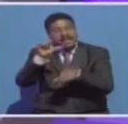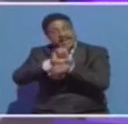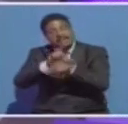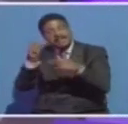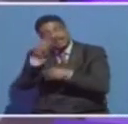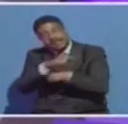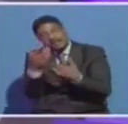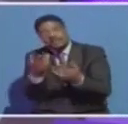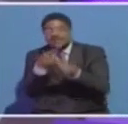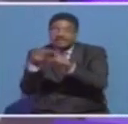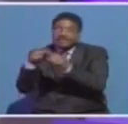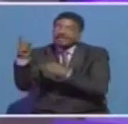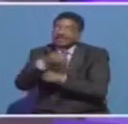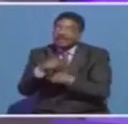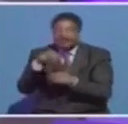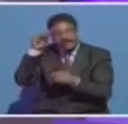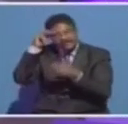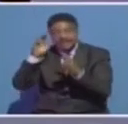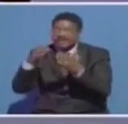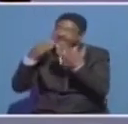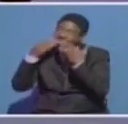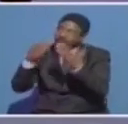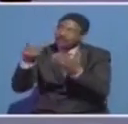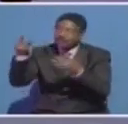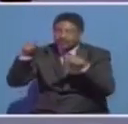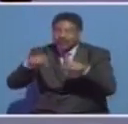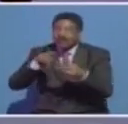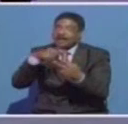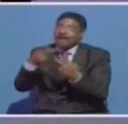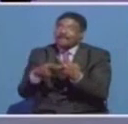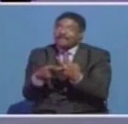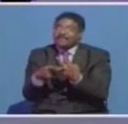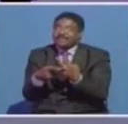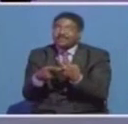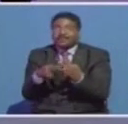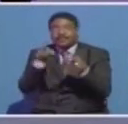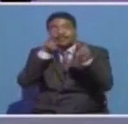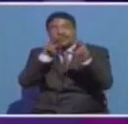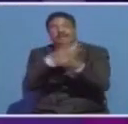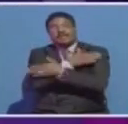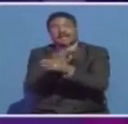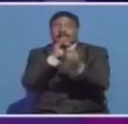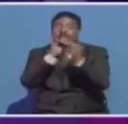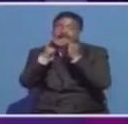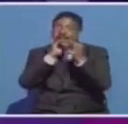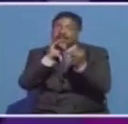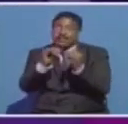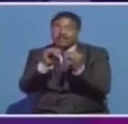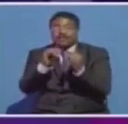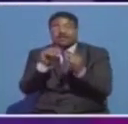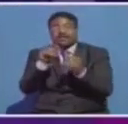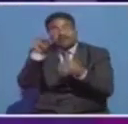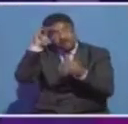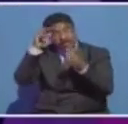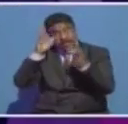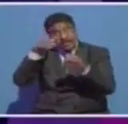that. Minister, it's been a pleasure having you on the program. Thank you very much. You've been watching Sunday Interview, and this week our guest was the Minister